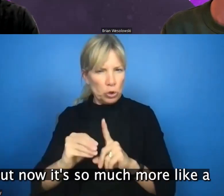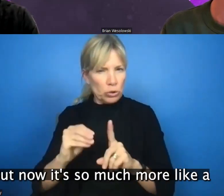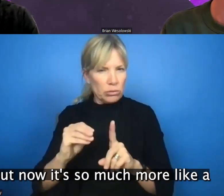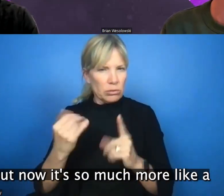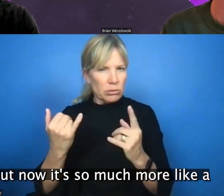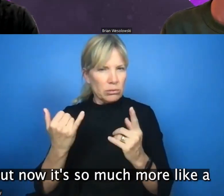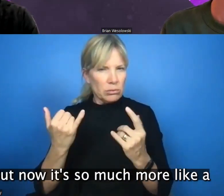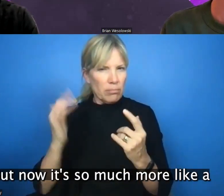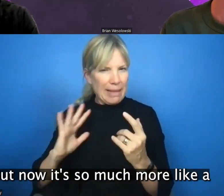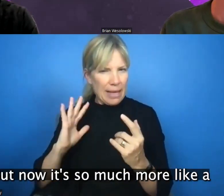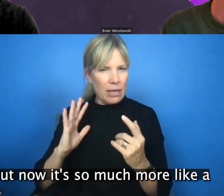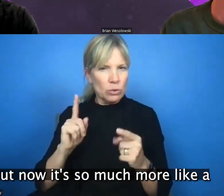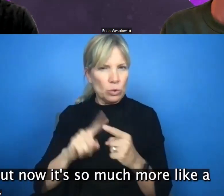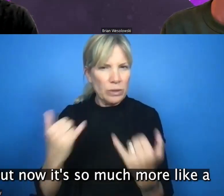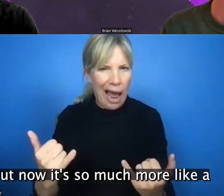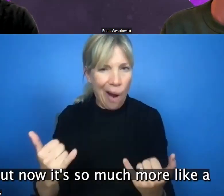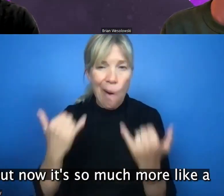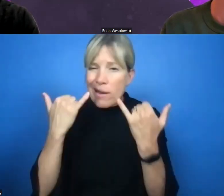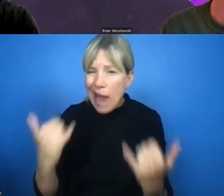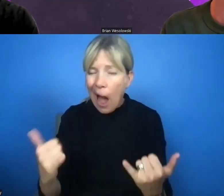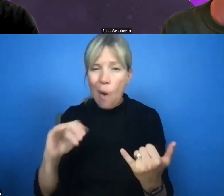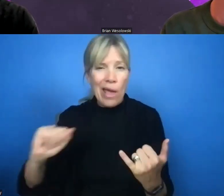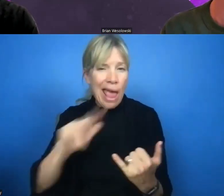but now it's so much more like a